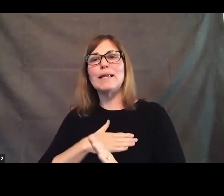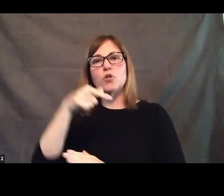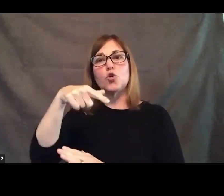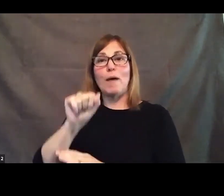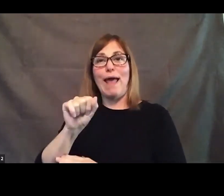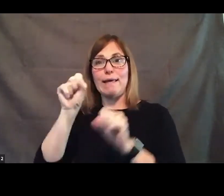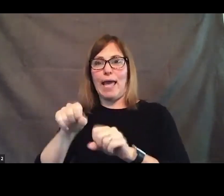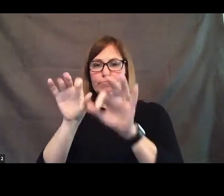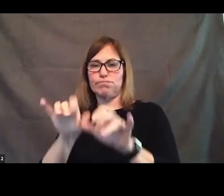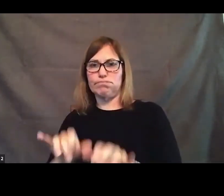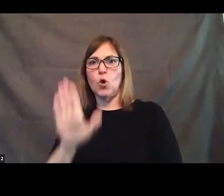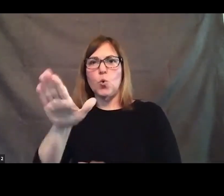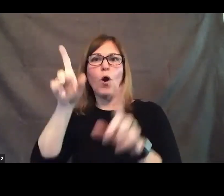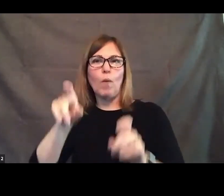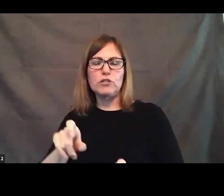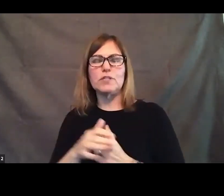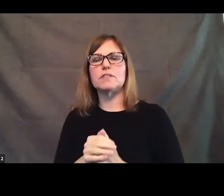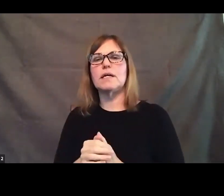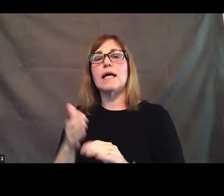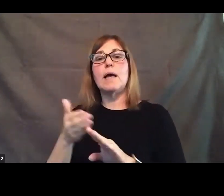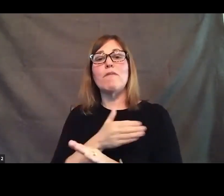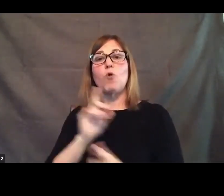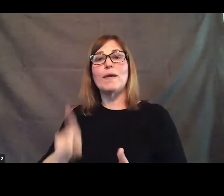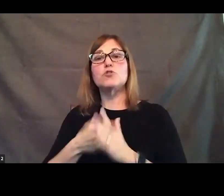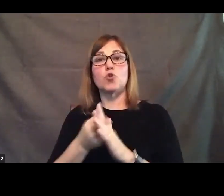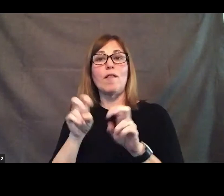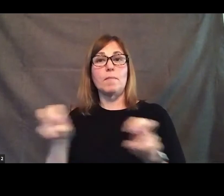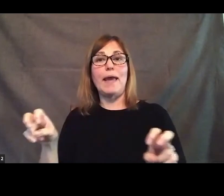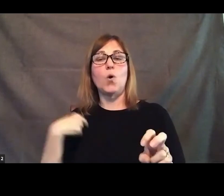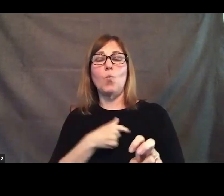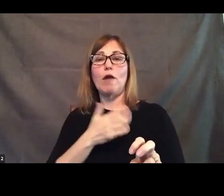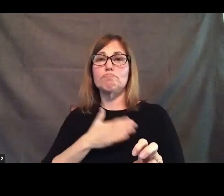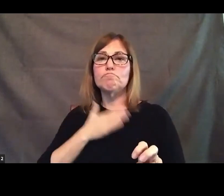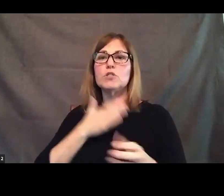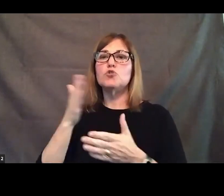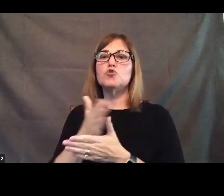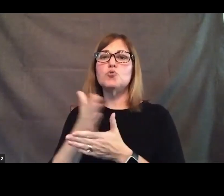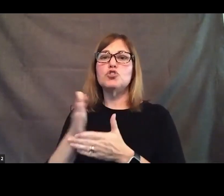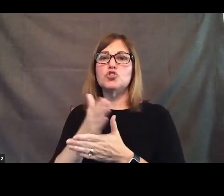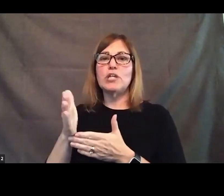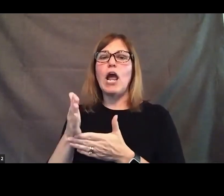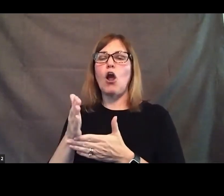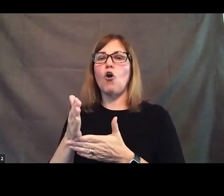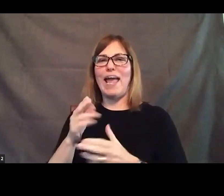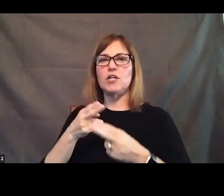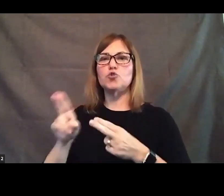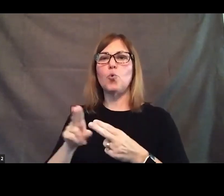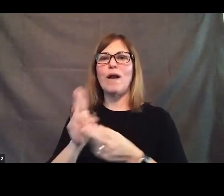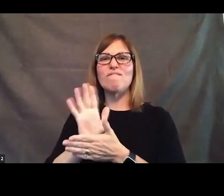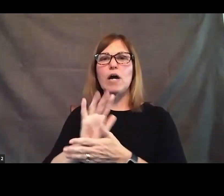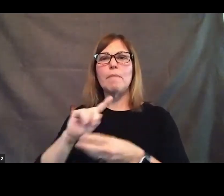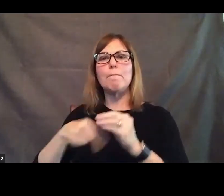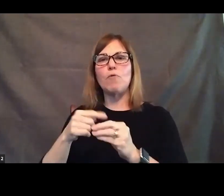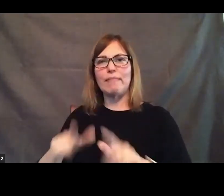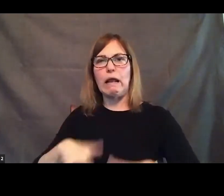throughout the program. Before diving into the panels, we are pleased to share the premiere of a short film about the lifelong